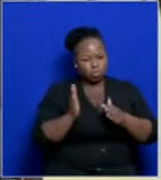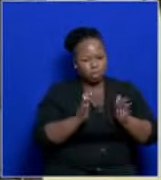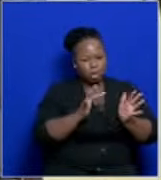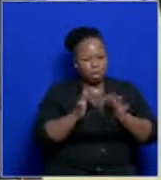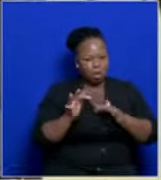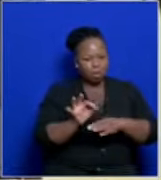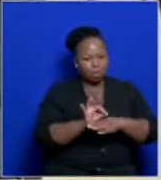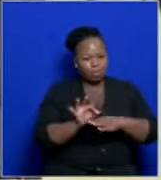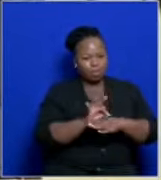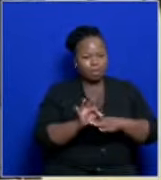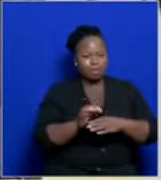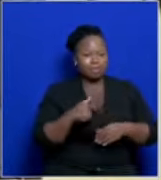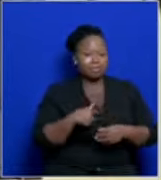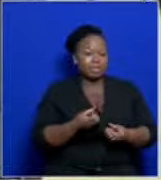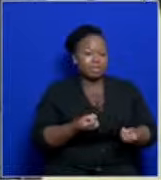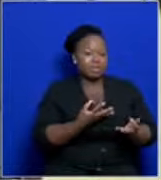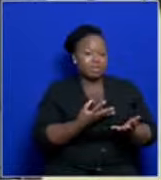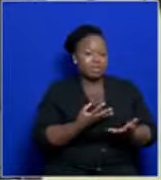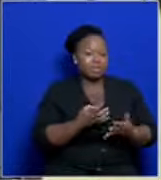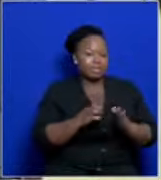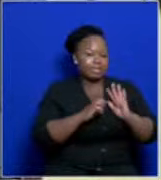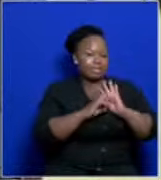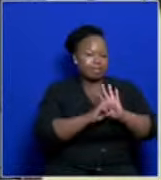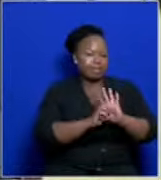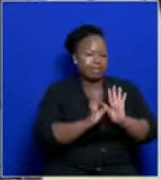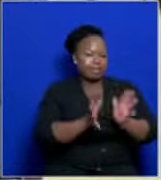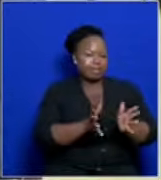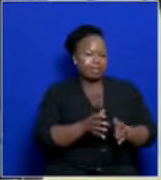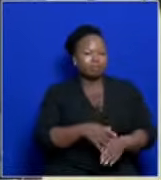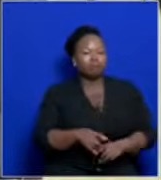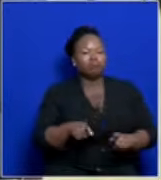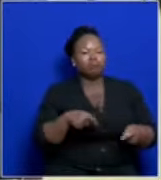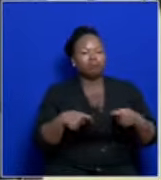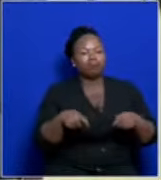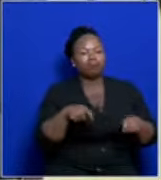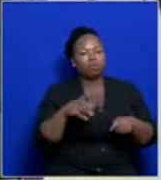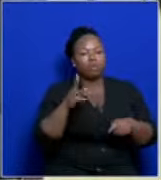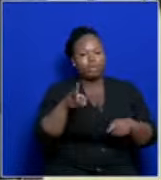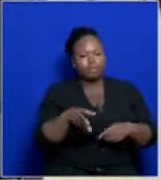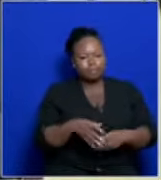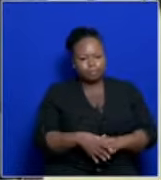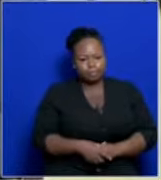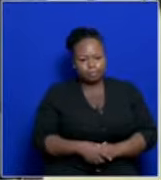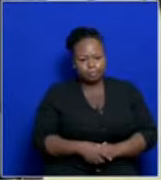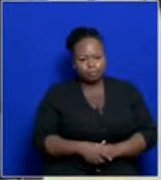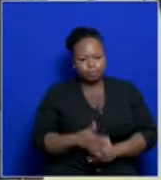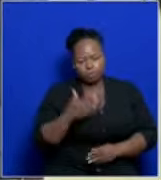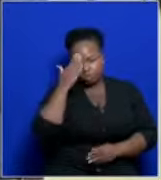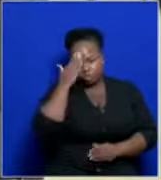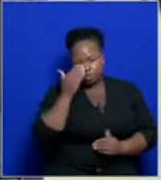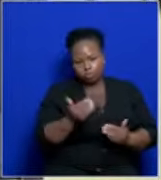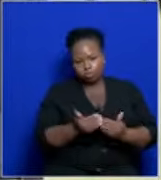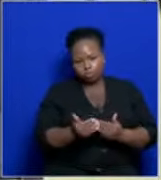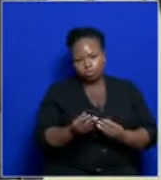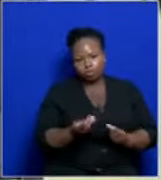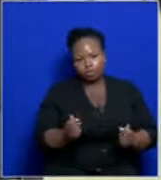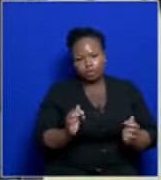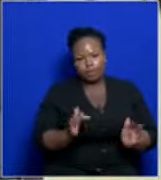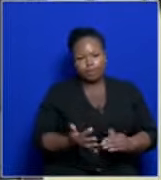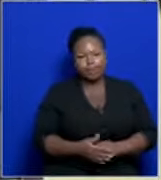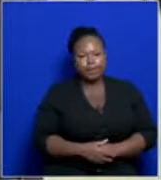example that we will be flexible on how to deal with this matter if it is